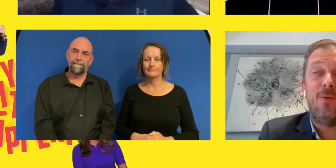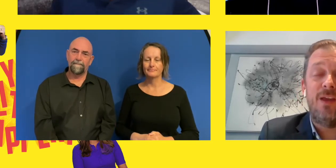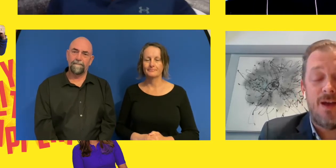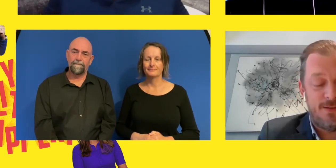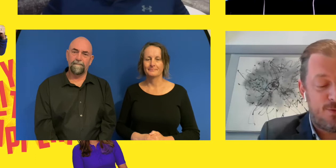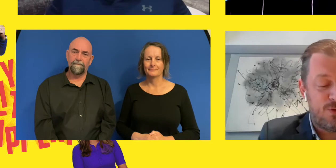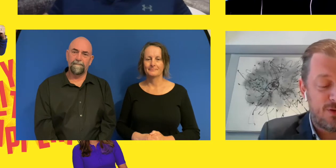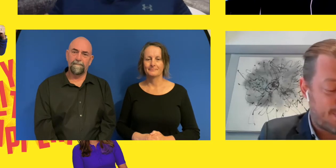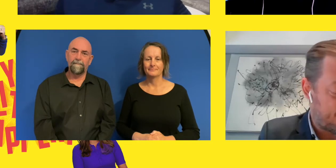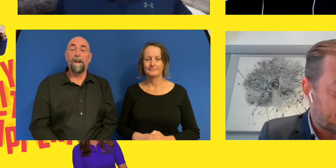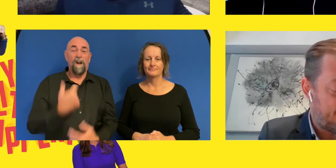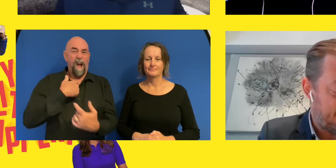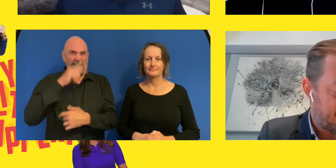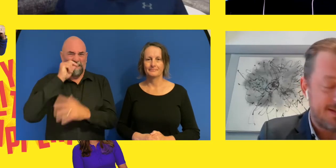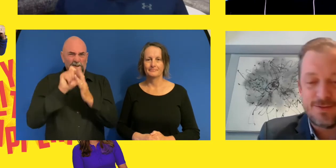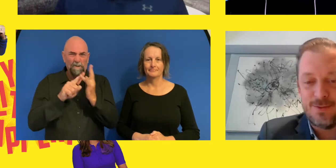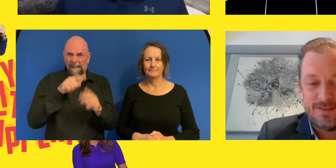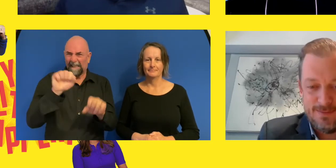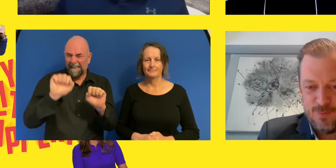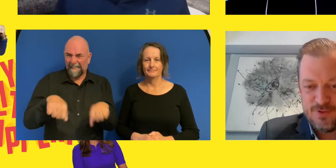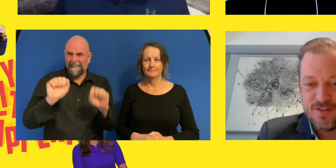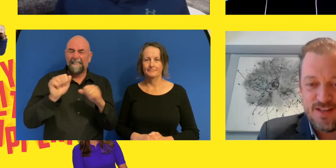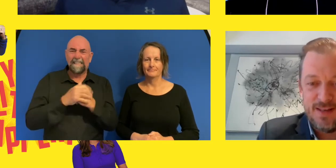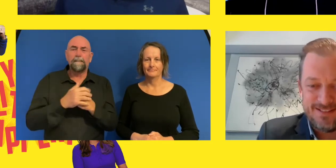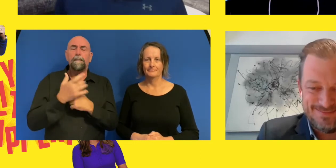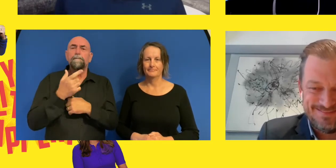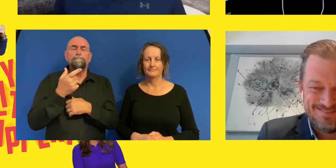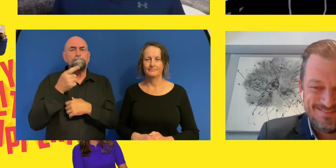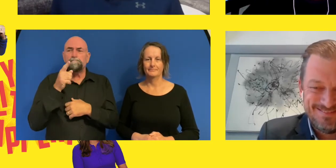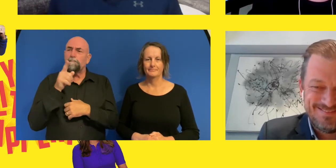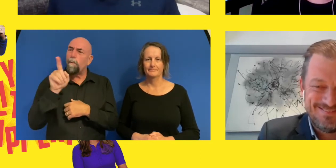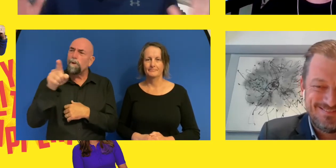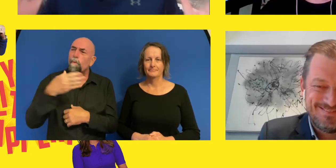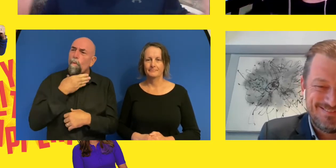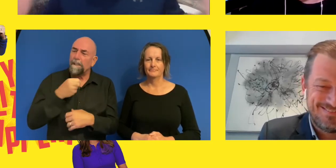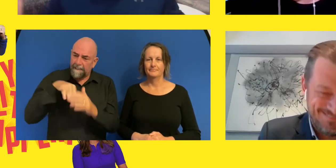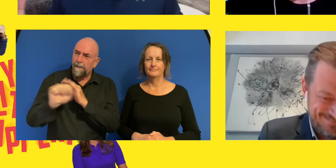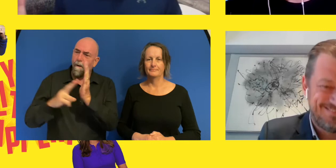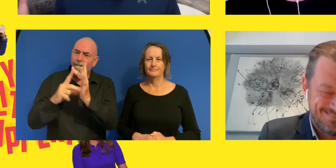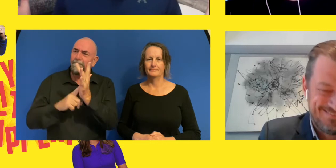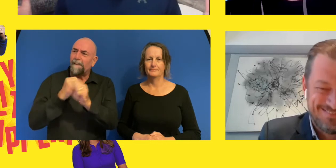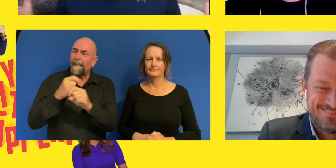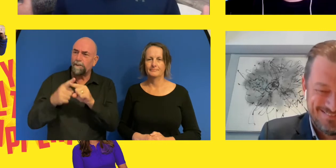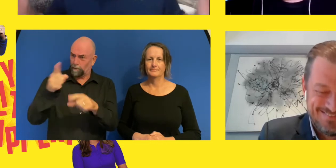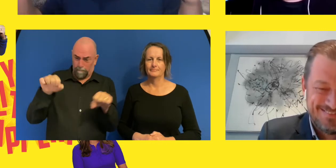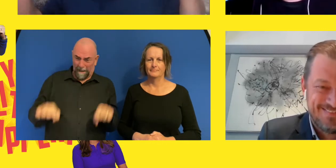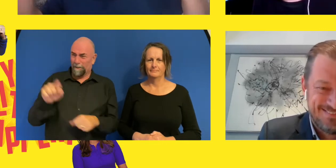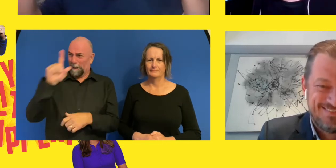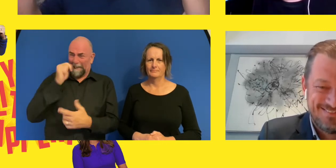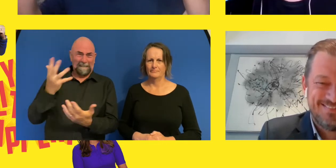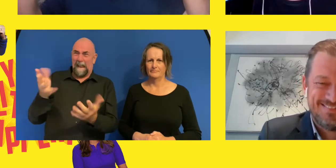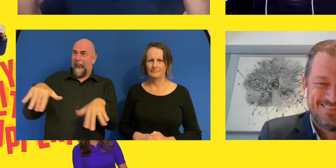it's value in kind. You know, we're talking about probably beers here, so but we will discuss that later. That I can do. That I can definitely